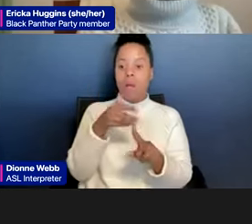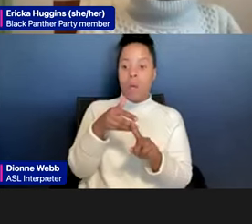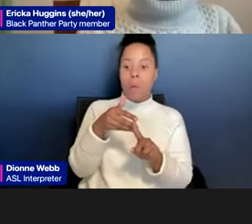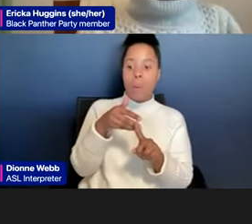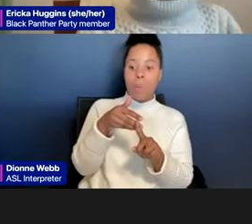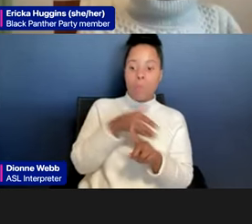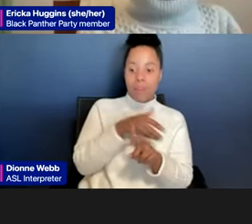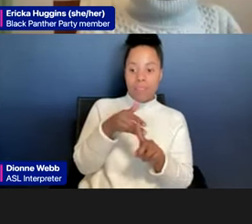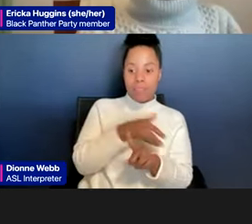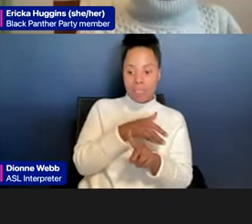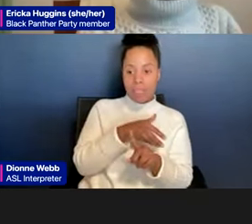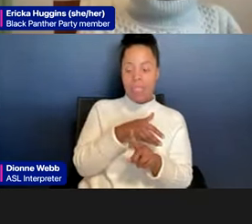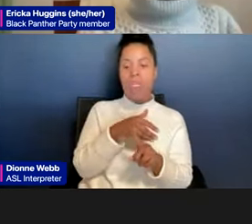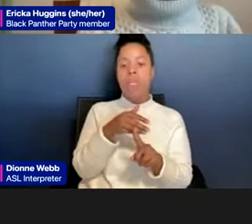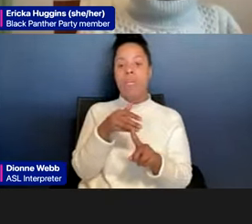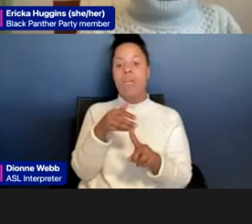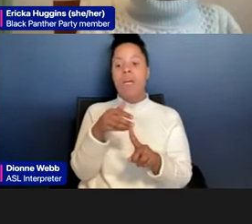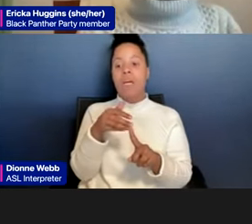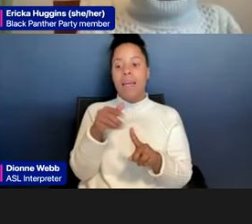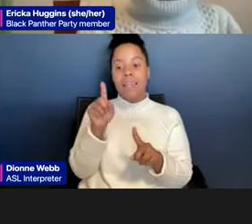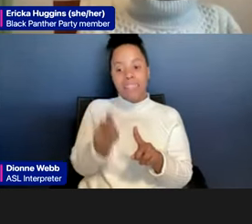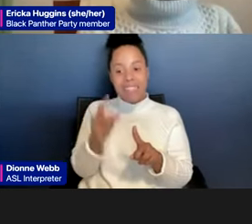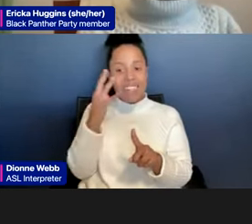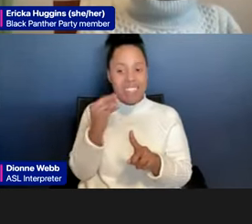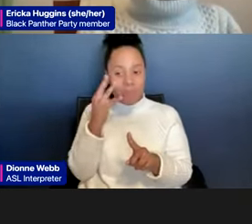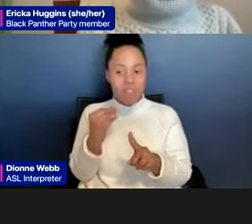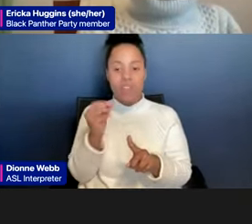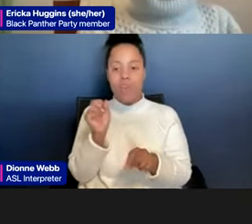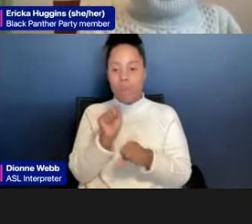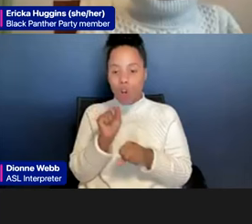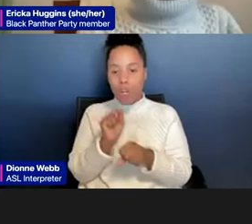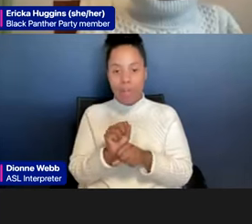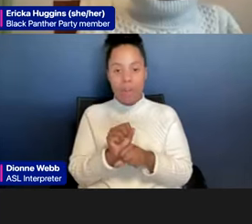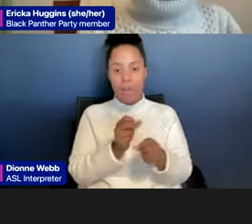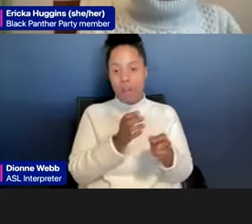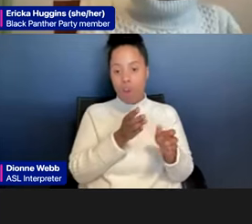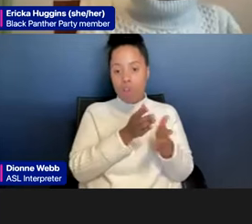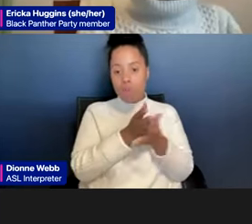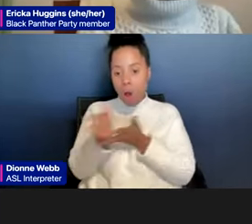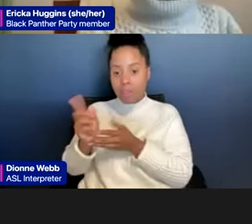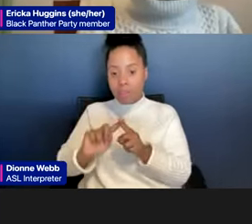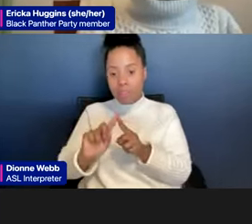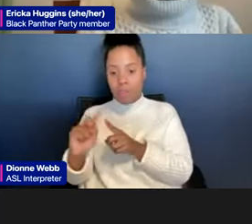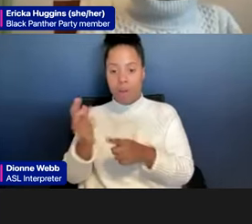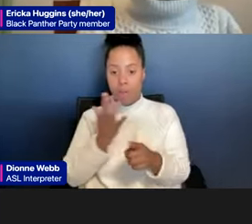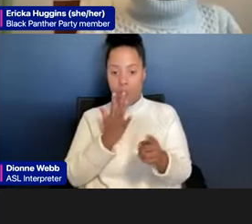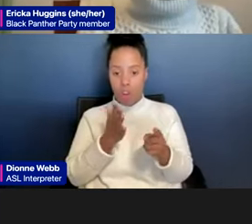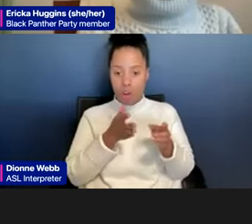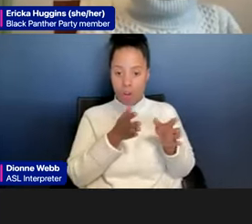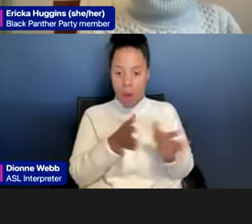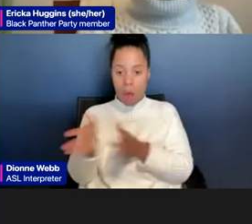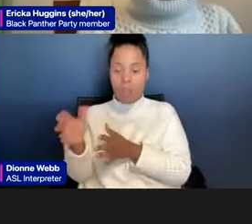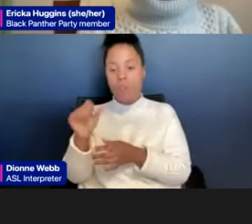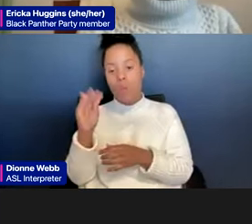committed needed an experience of working across the color lines, right? And so we see the